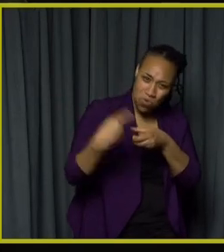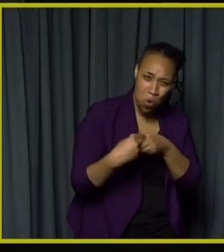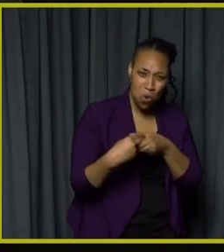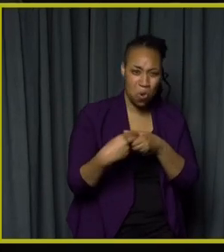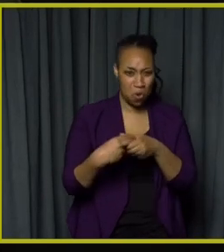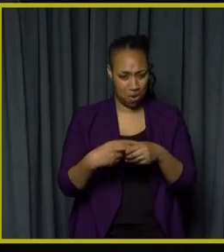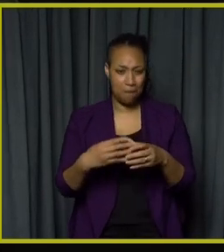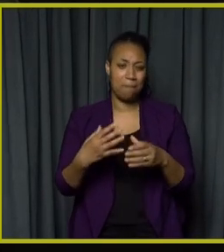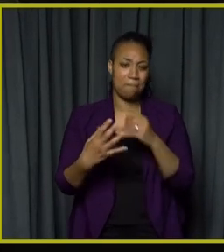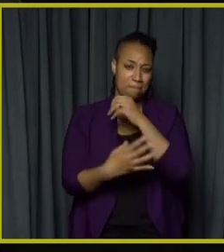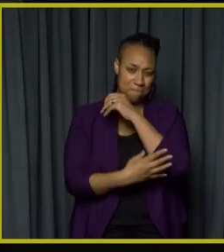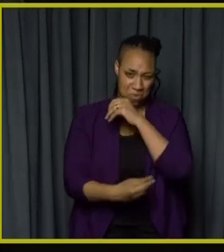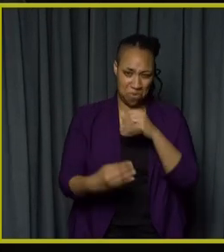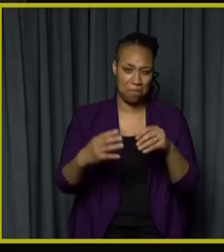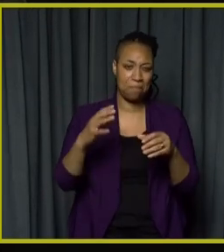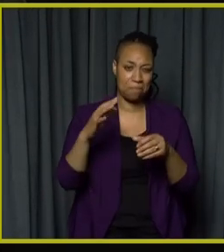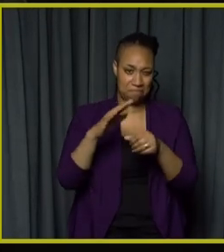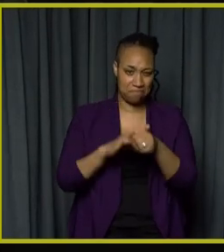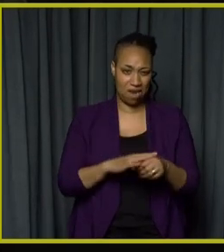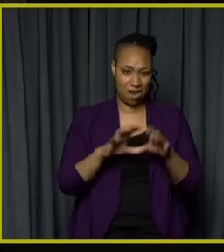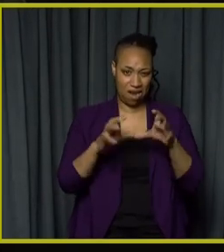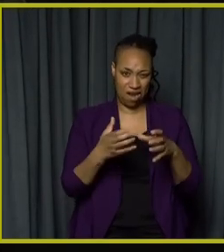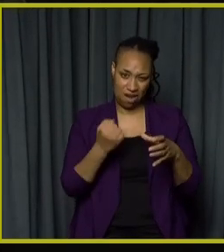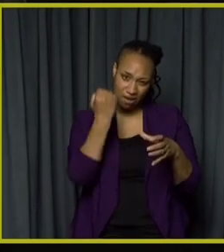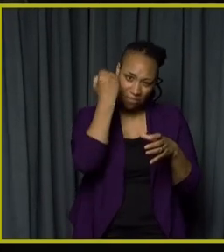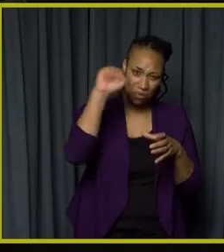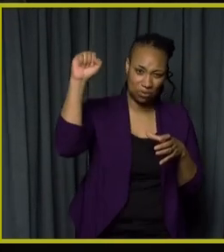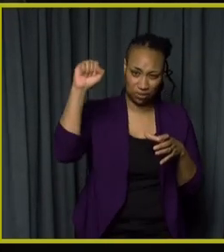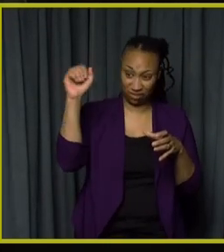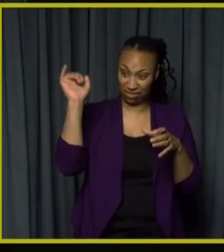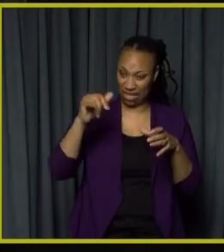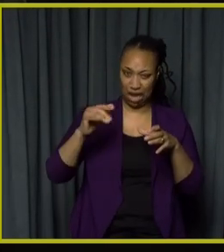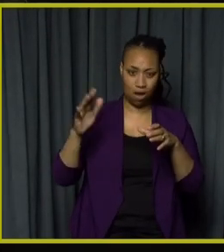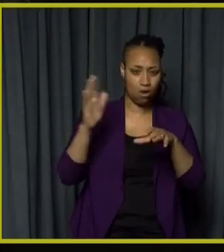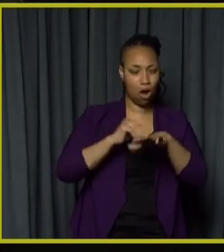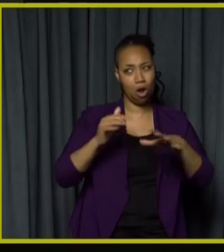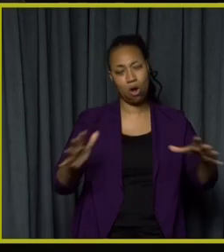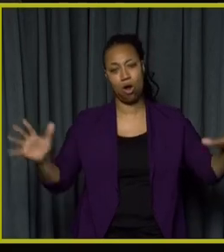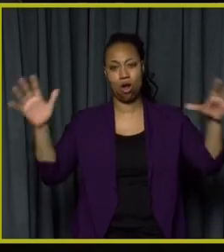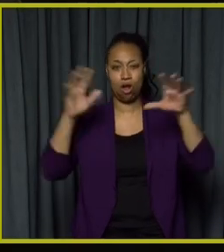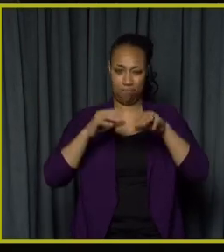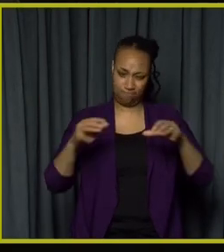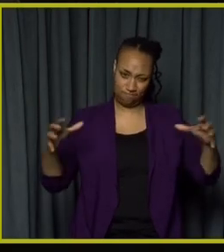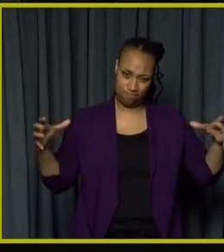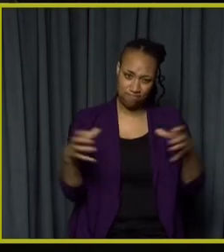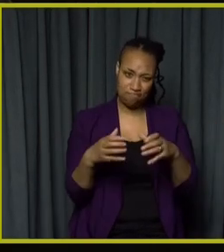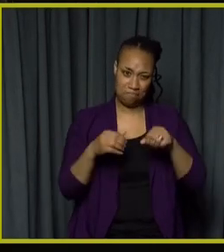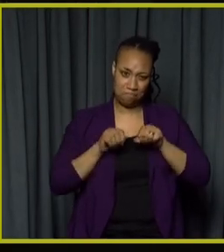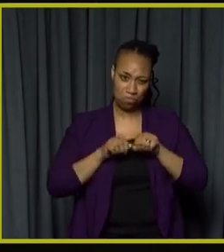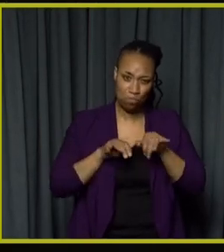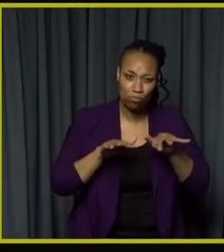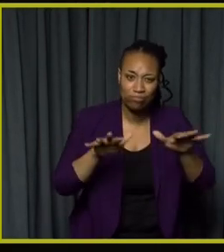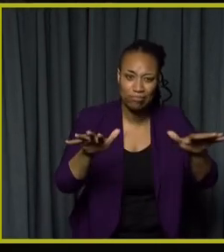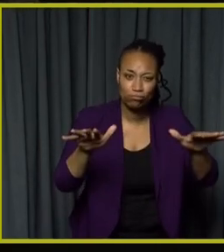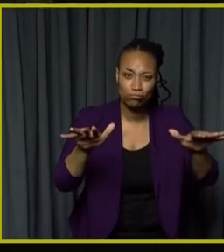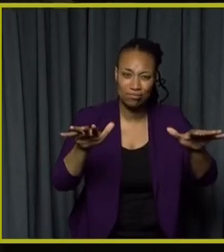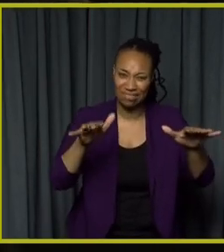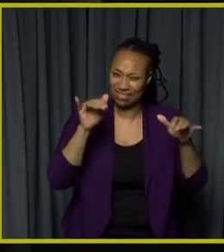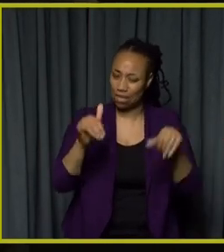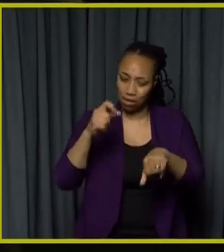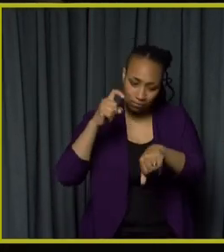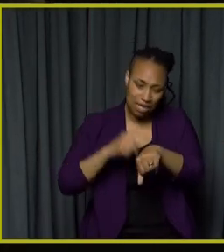national call for a moral revival, and let's do something in time to change time, because the time is right